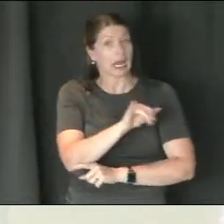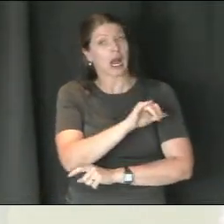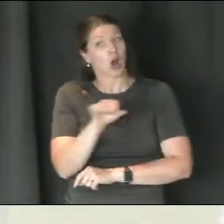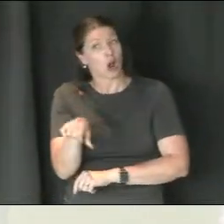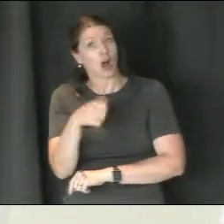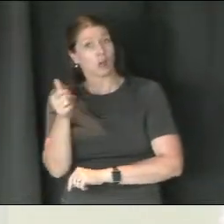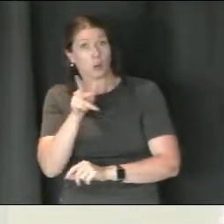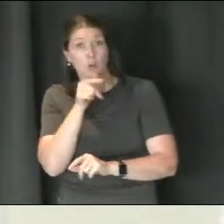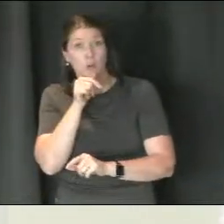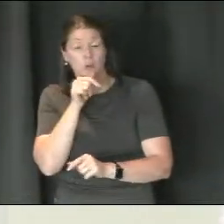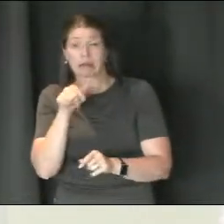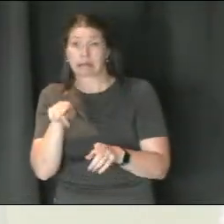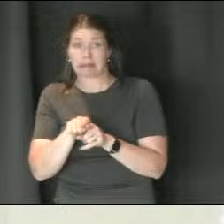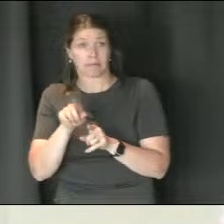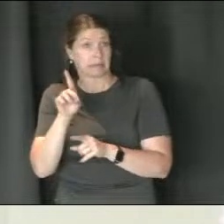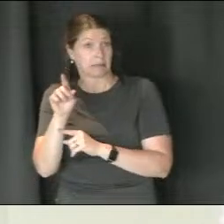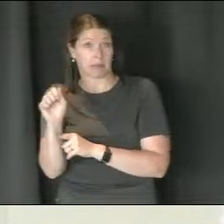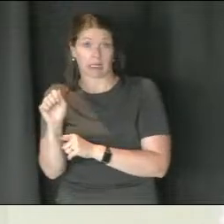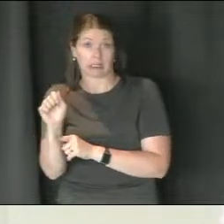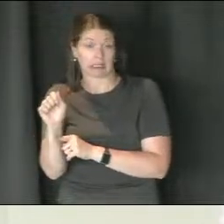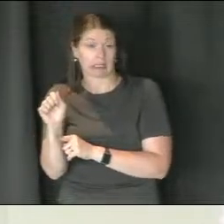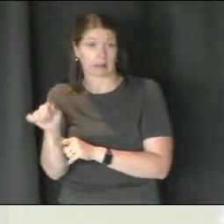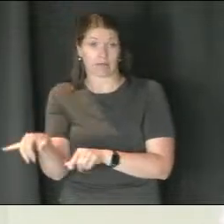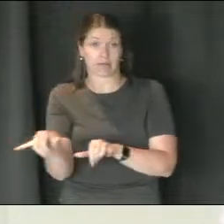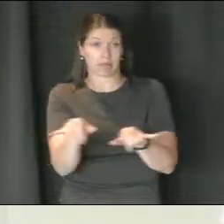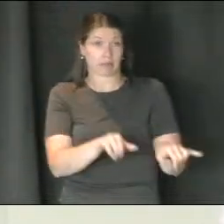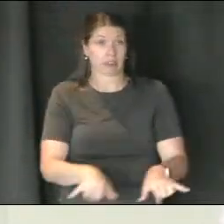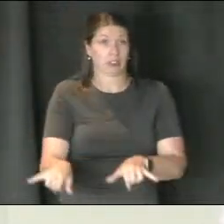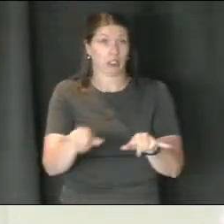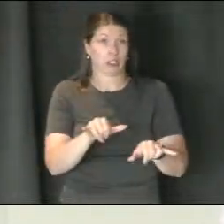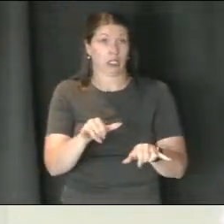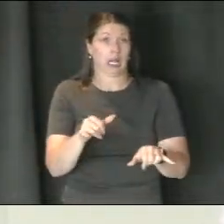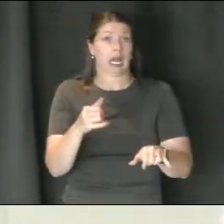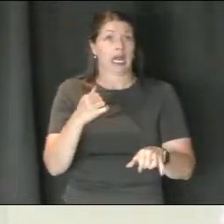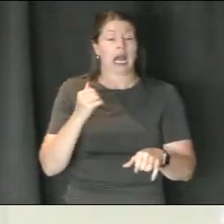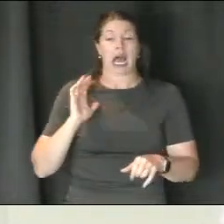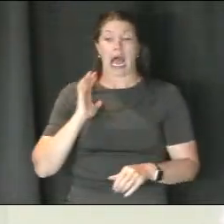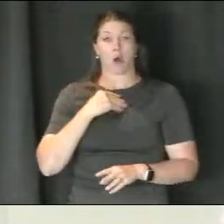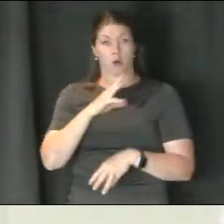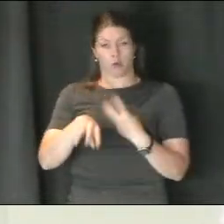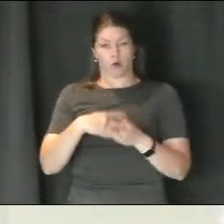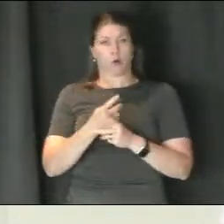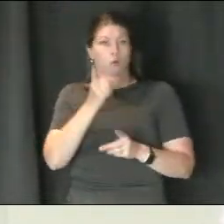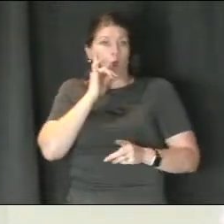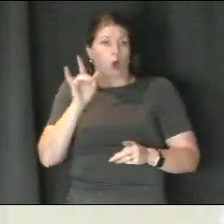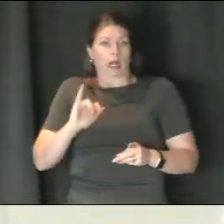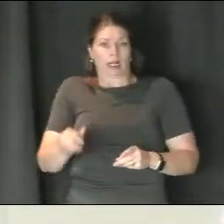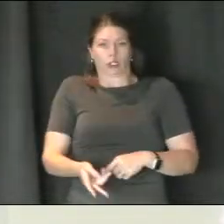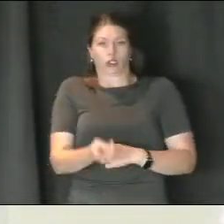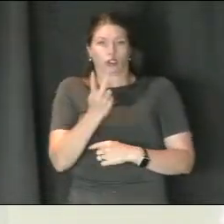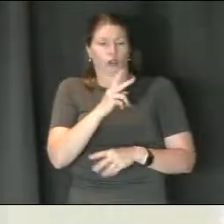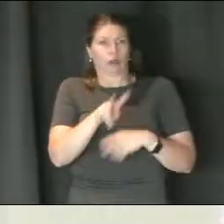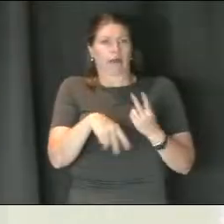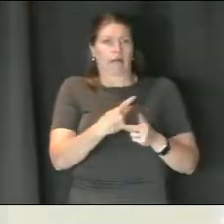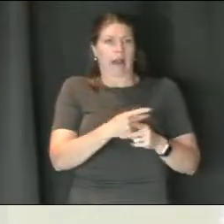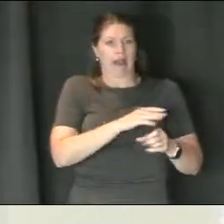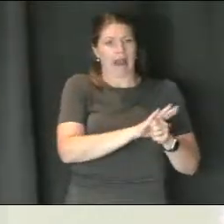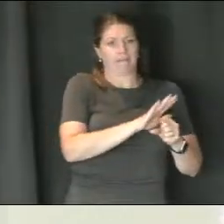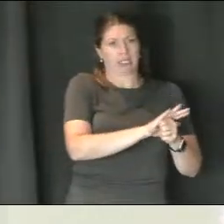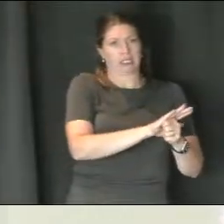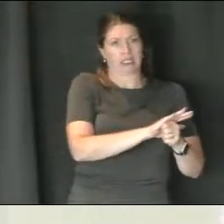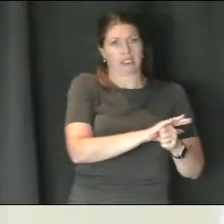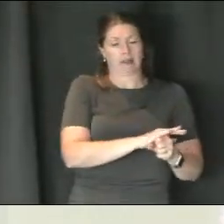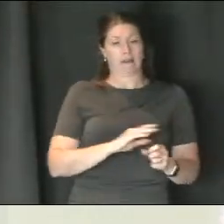province. In our world, there are 2 types of advocacy. The first being a part of